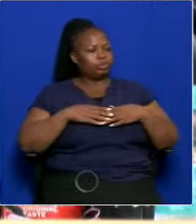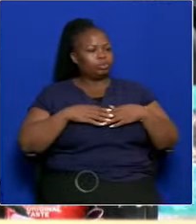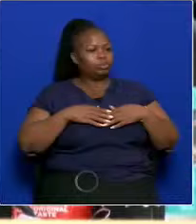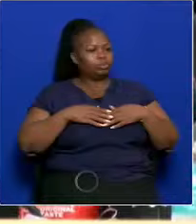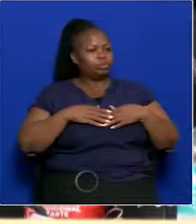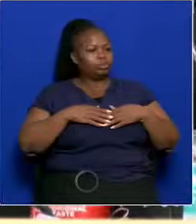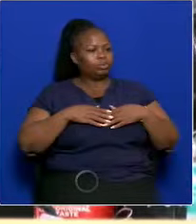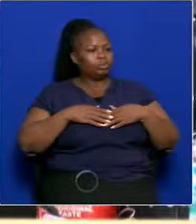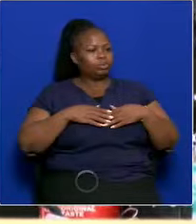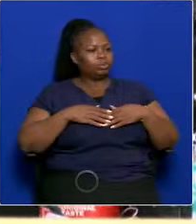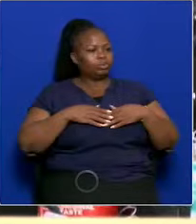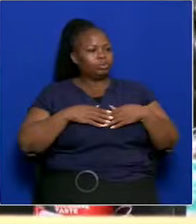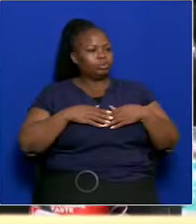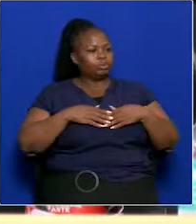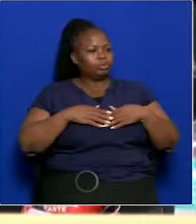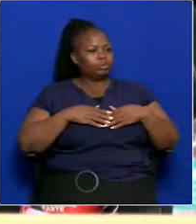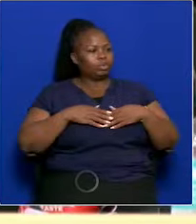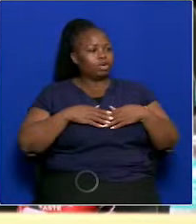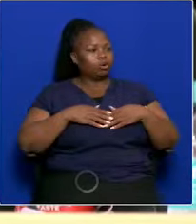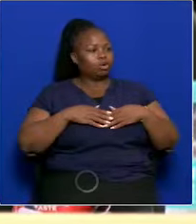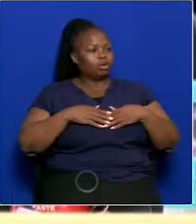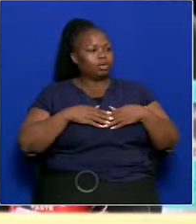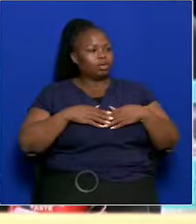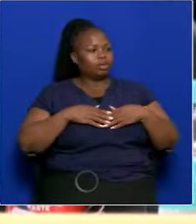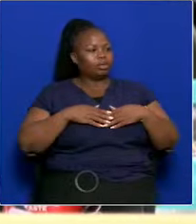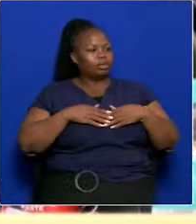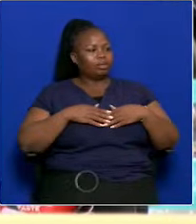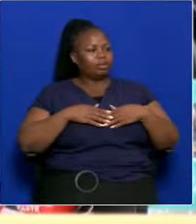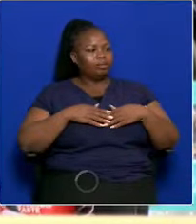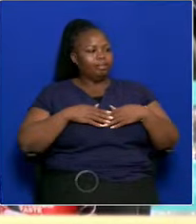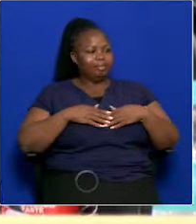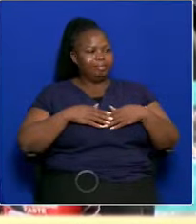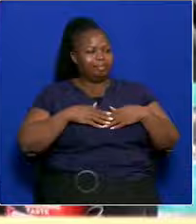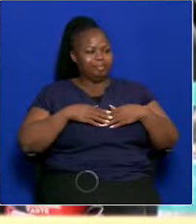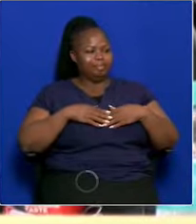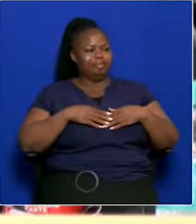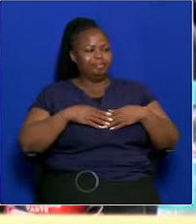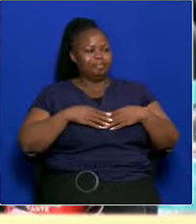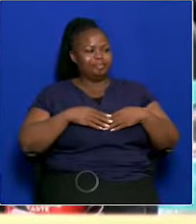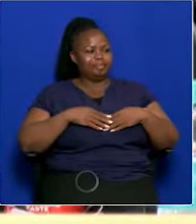Or 4? My apologies, of file 4.